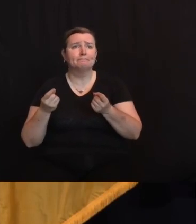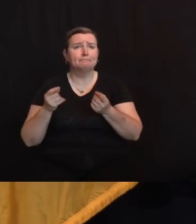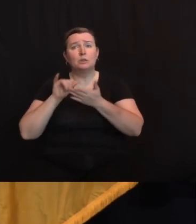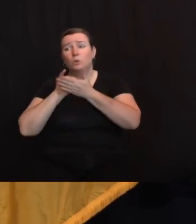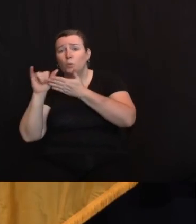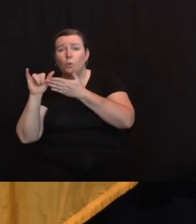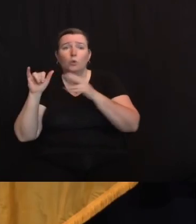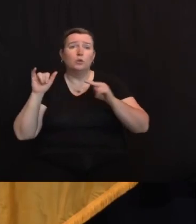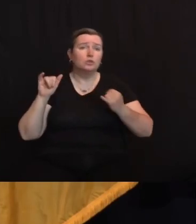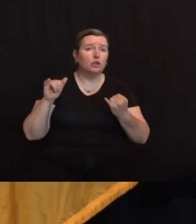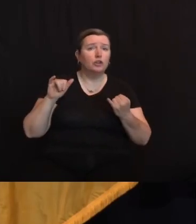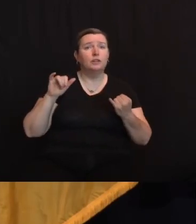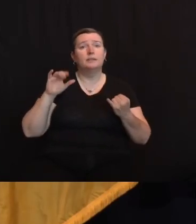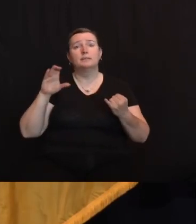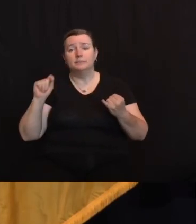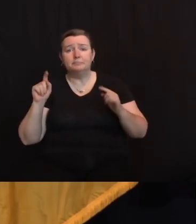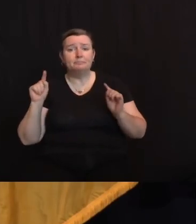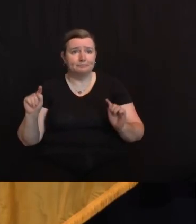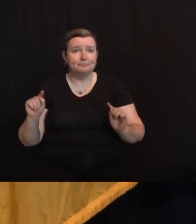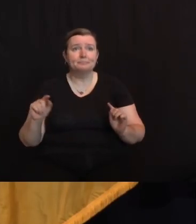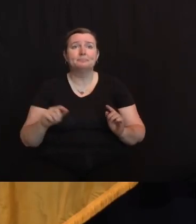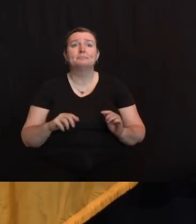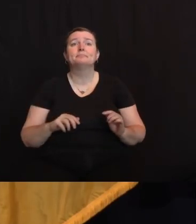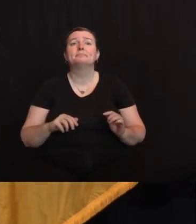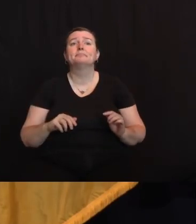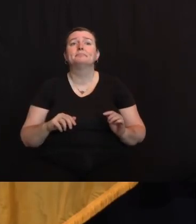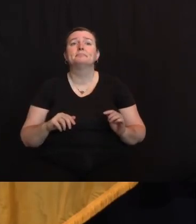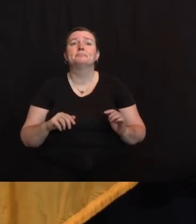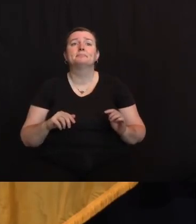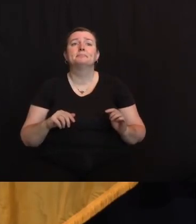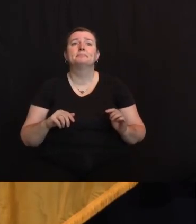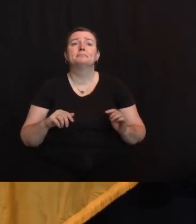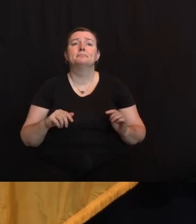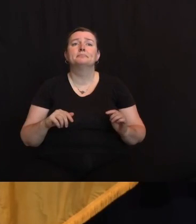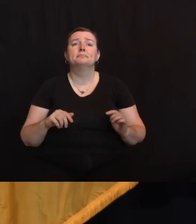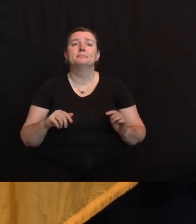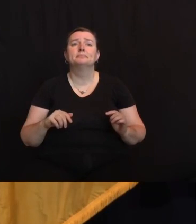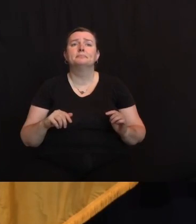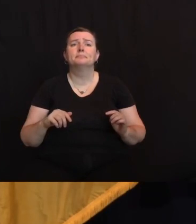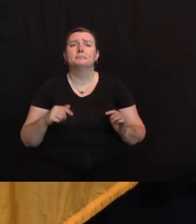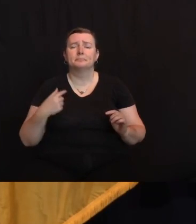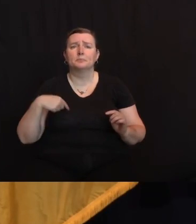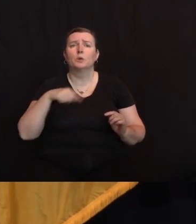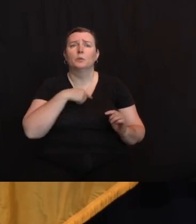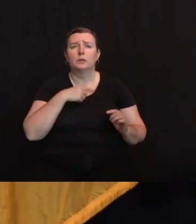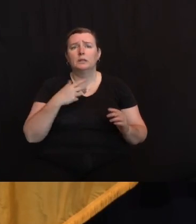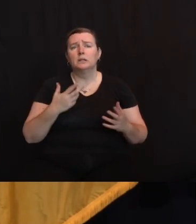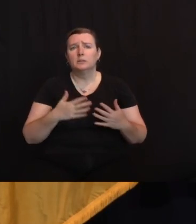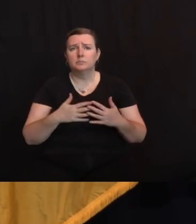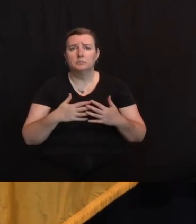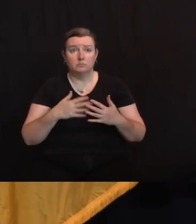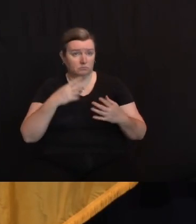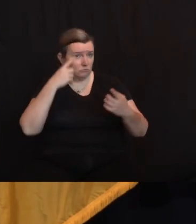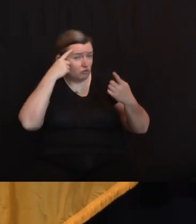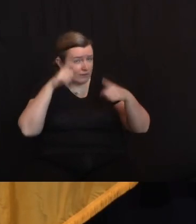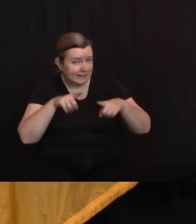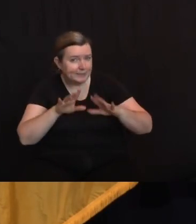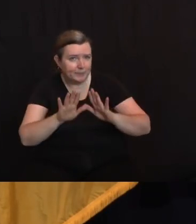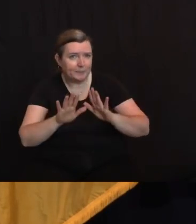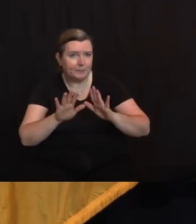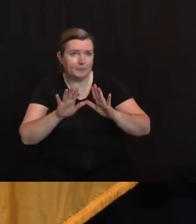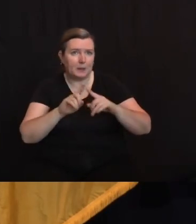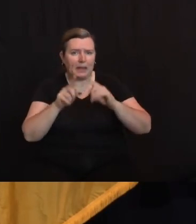but executed, as we have, by the way, in a lot of other steps specific to our own Constitution, our own realities within our states, and that's the